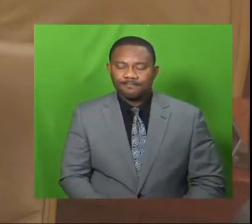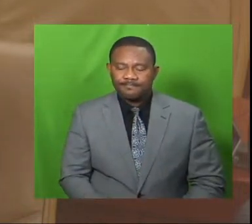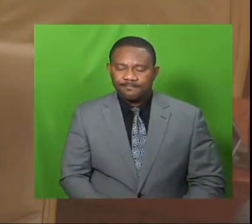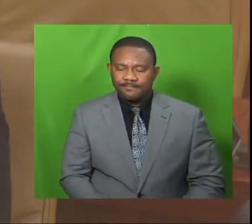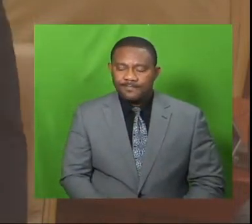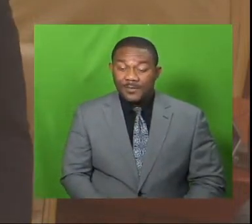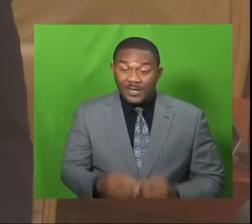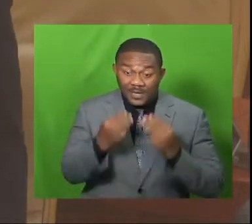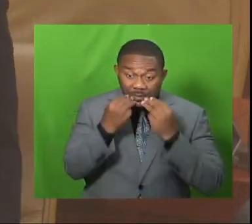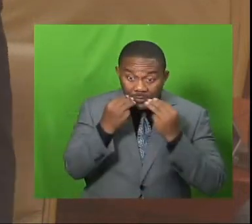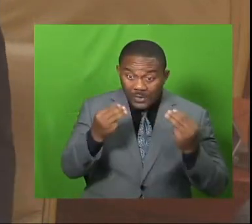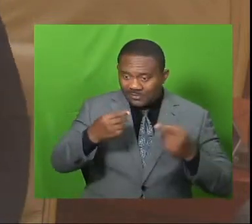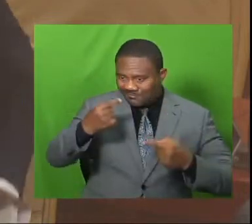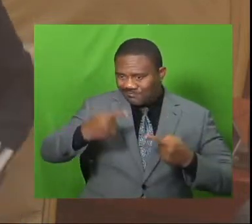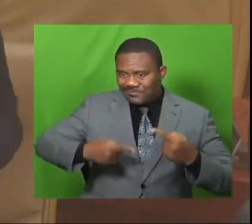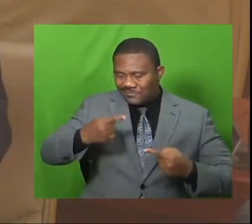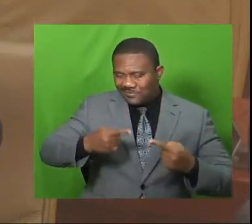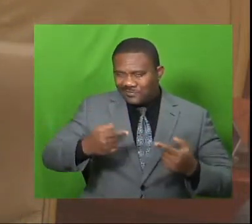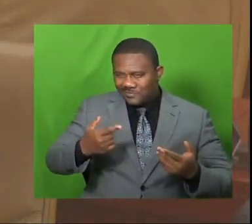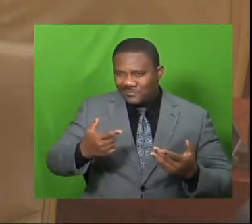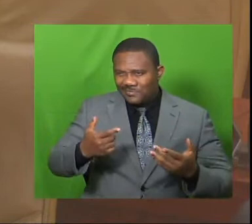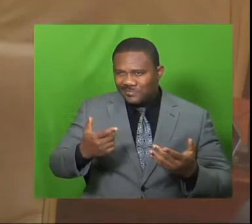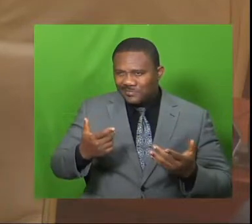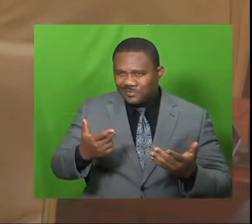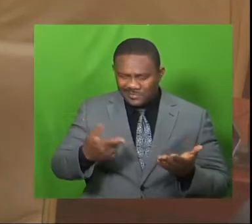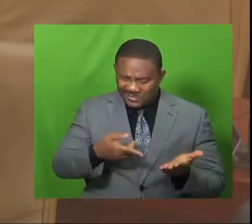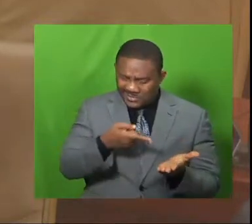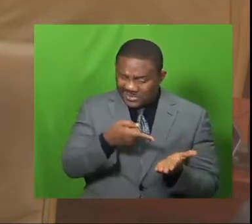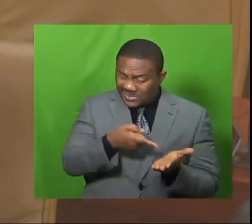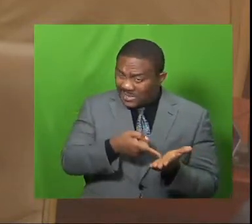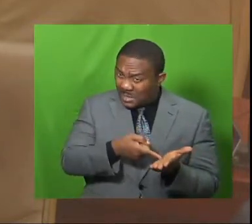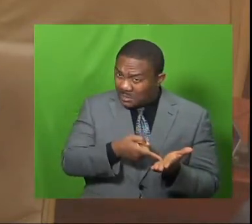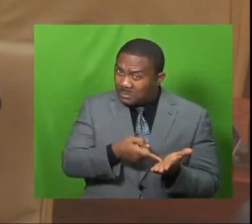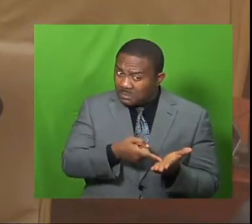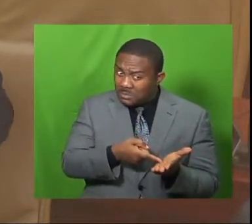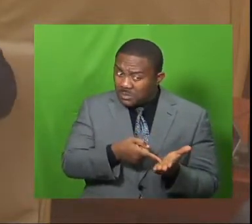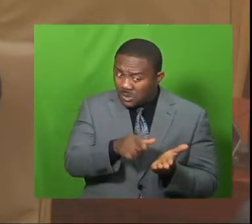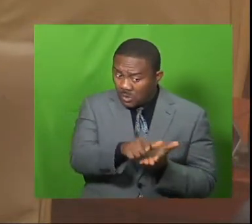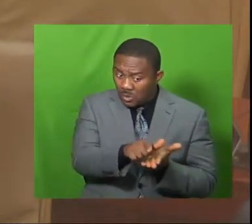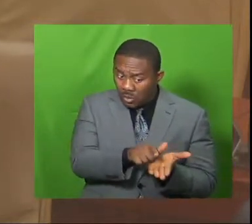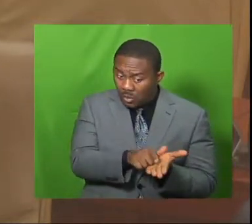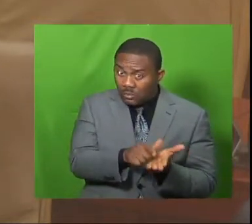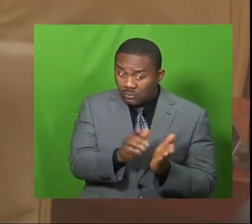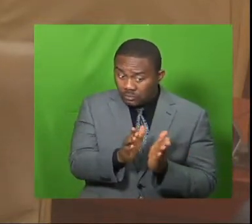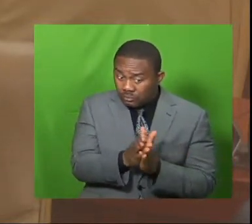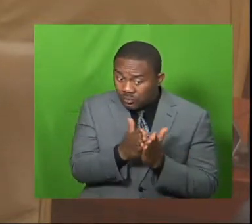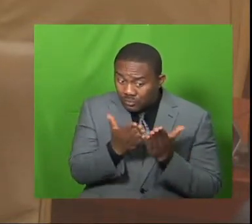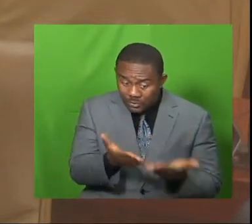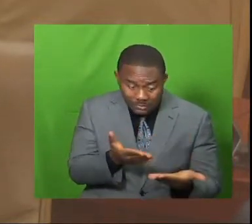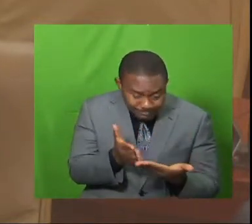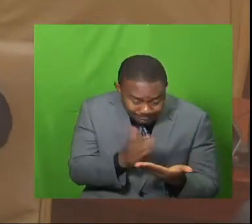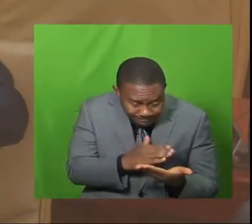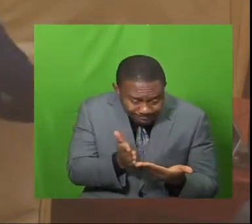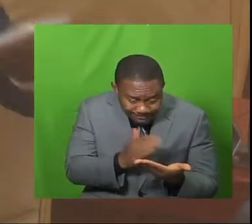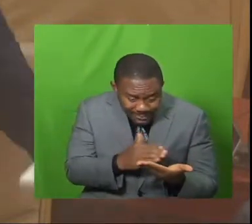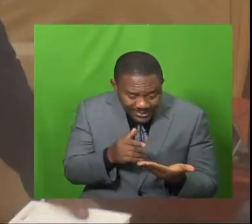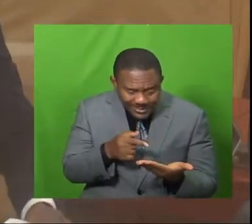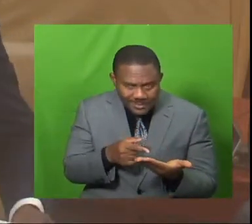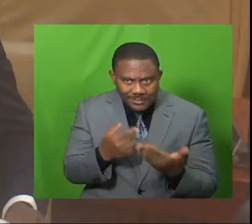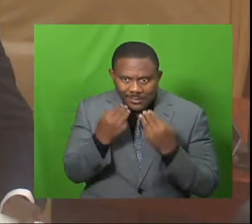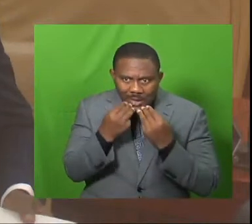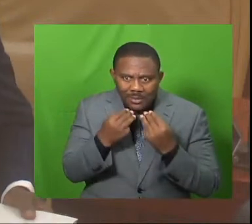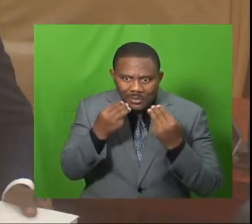to thank the President. There is no way in our rules book that talks about moving a motion